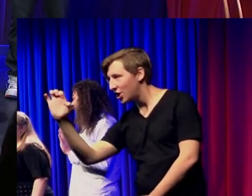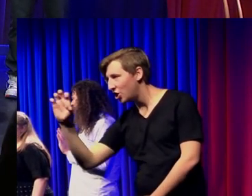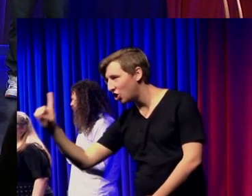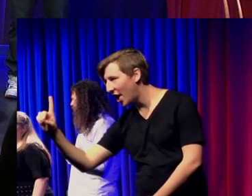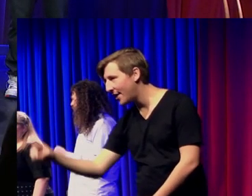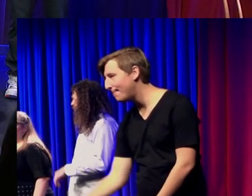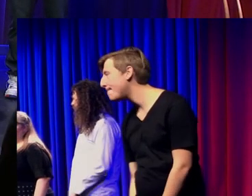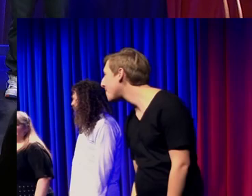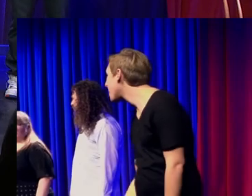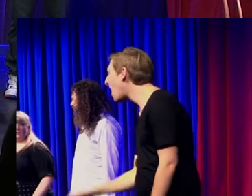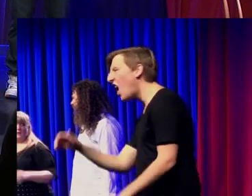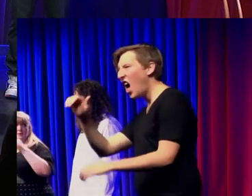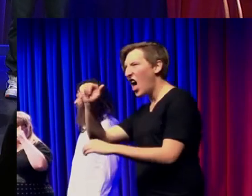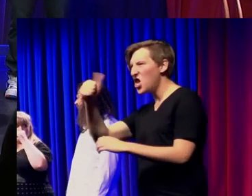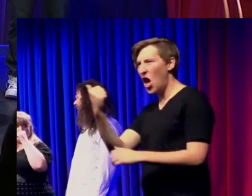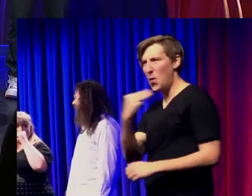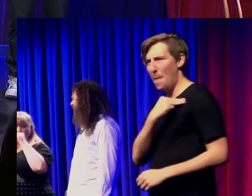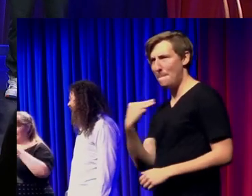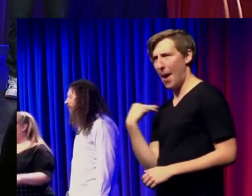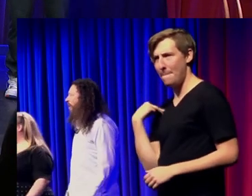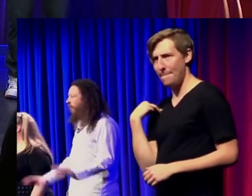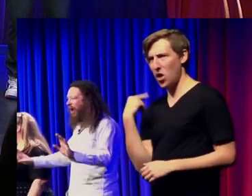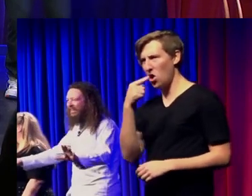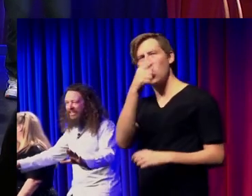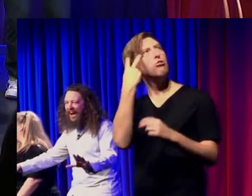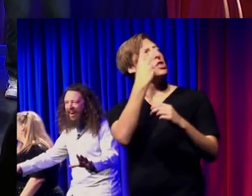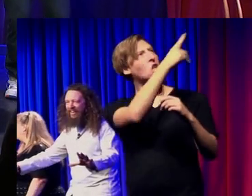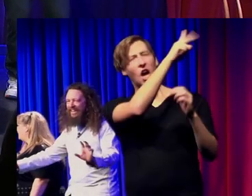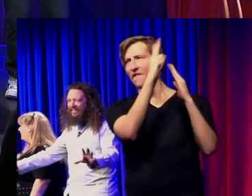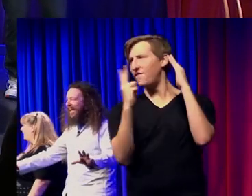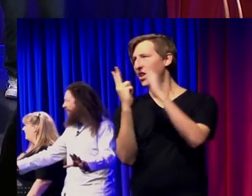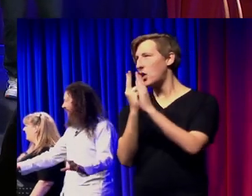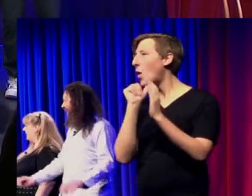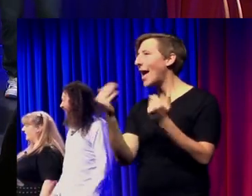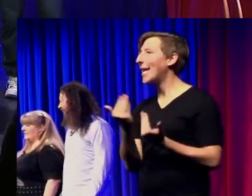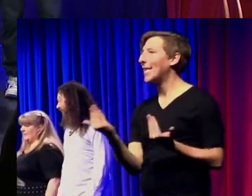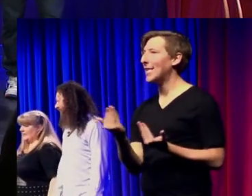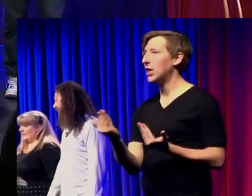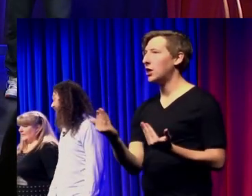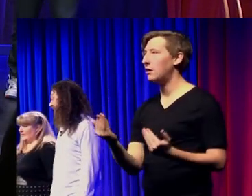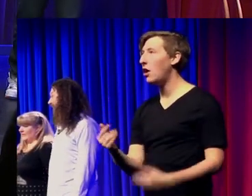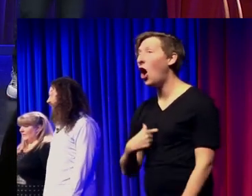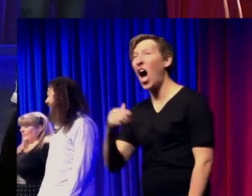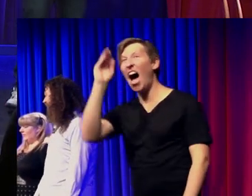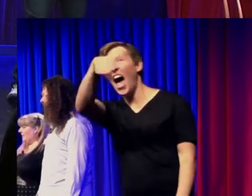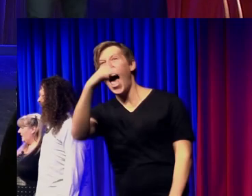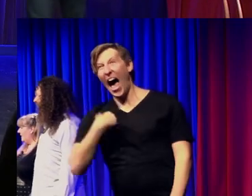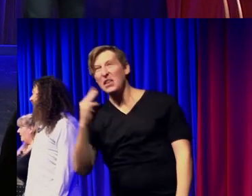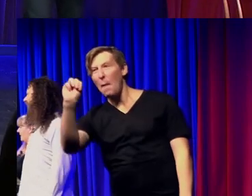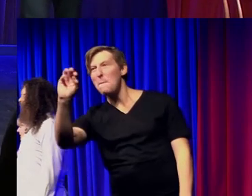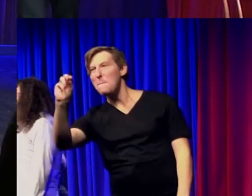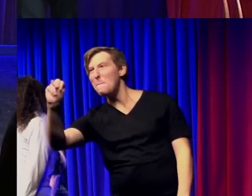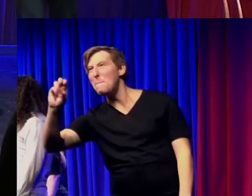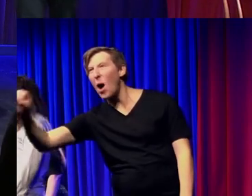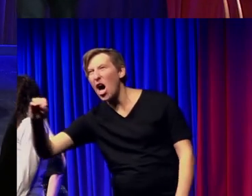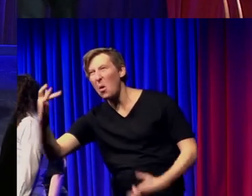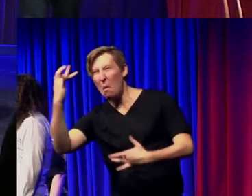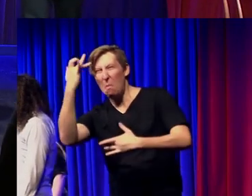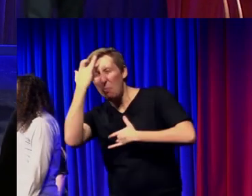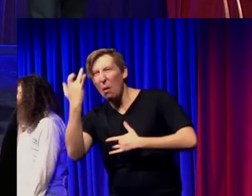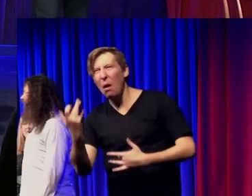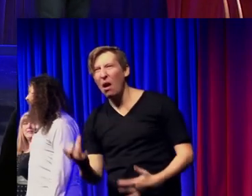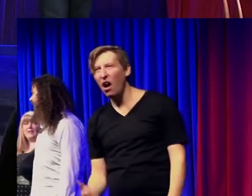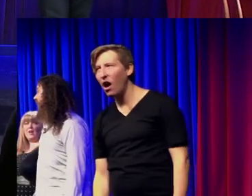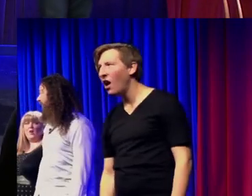mono. Blasted out, man. He's been watch been out, he's too got much! I don't know who he got it from,